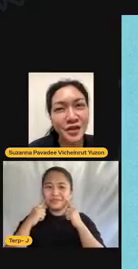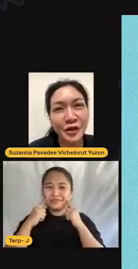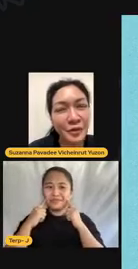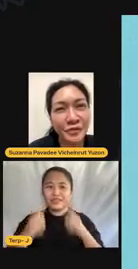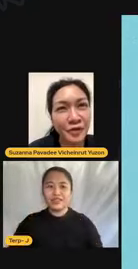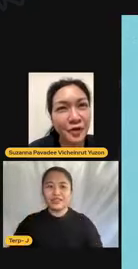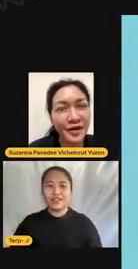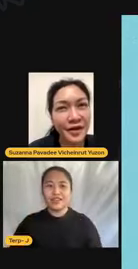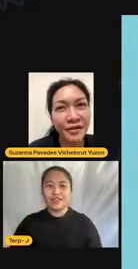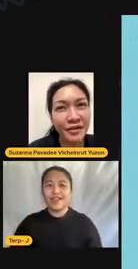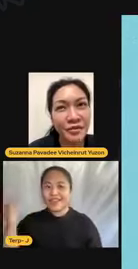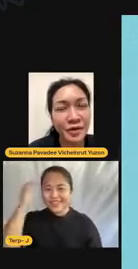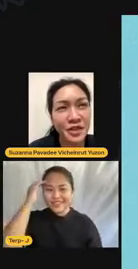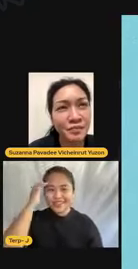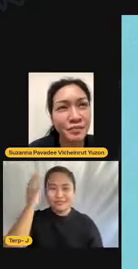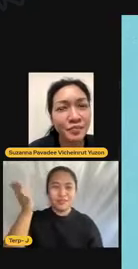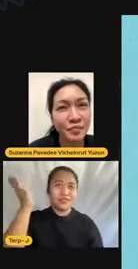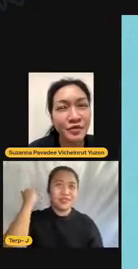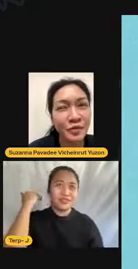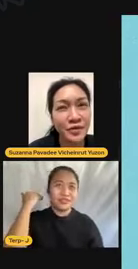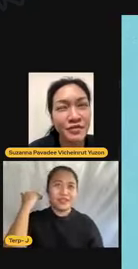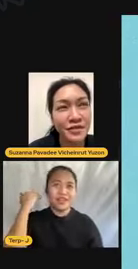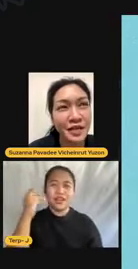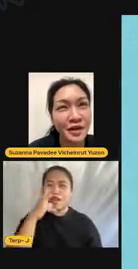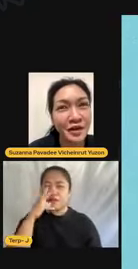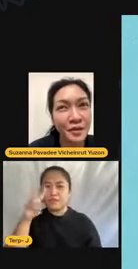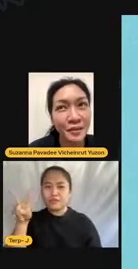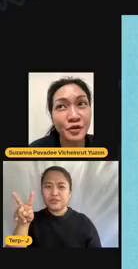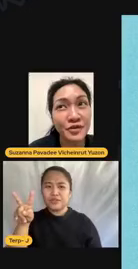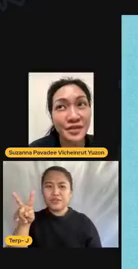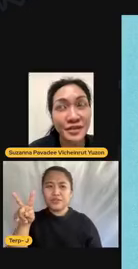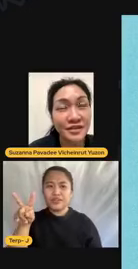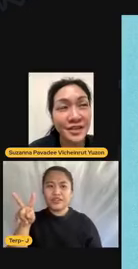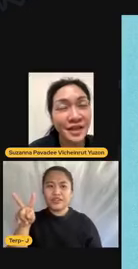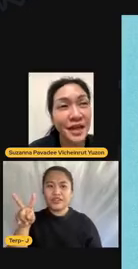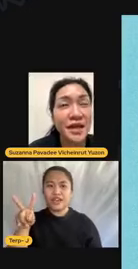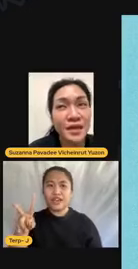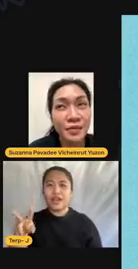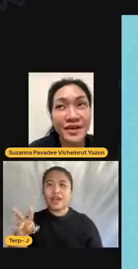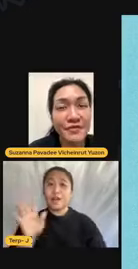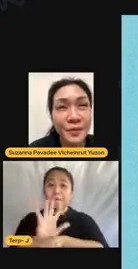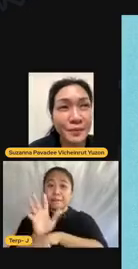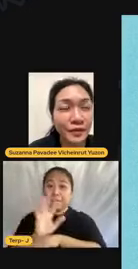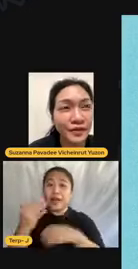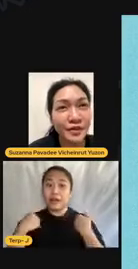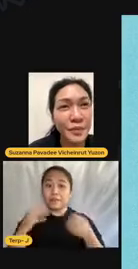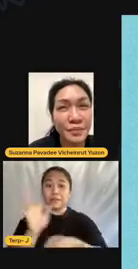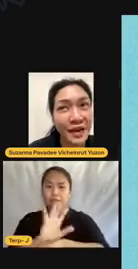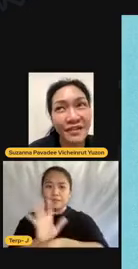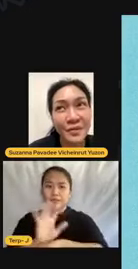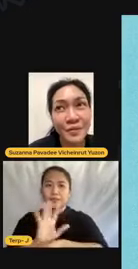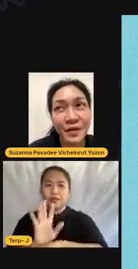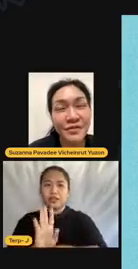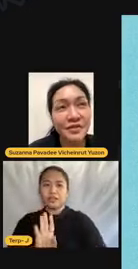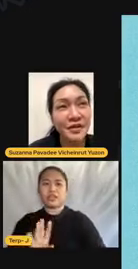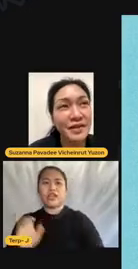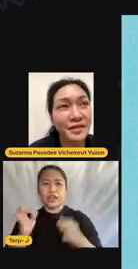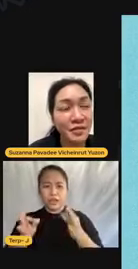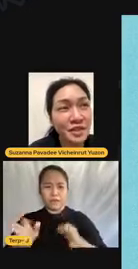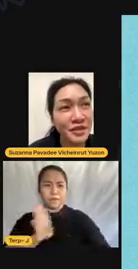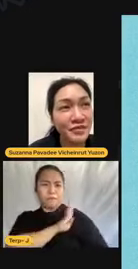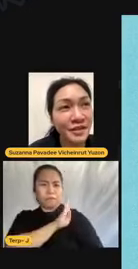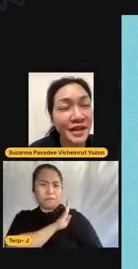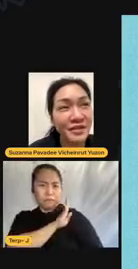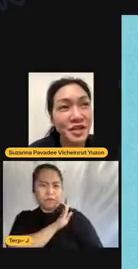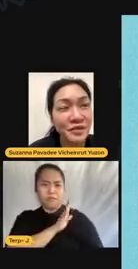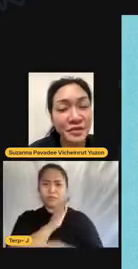I think she's heard before, like, or even watching before when she was younger, about movies, and they were saying, like, brave people, or you be brave, don't cry. So